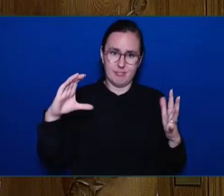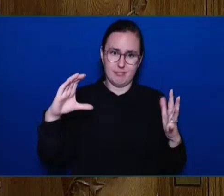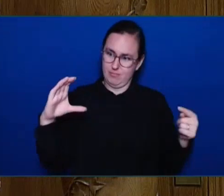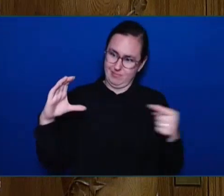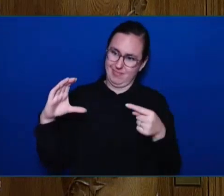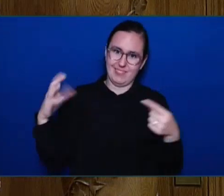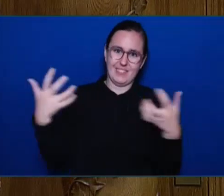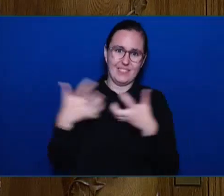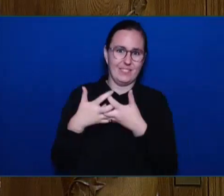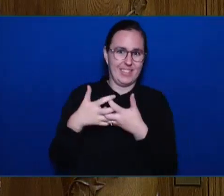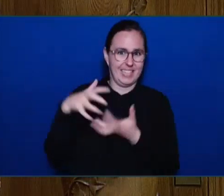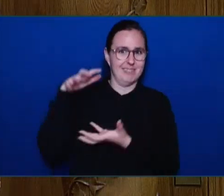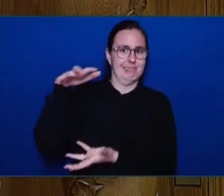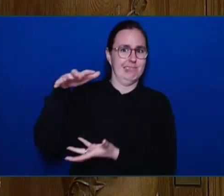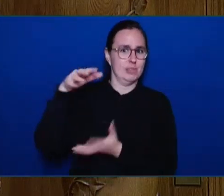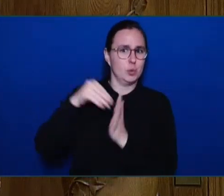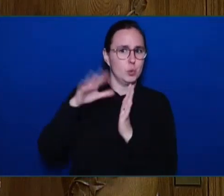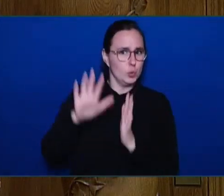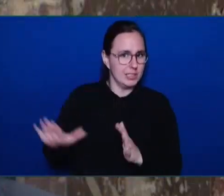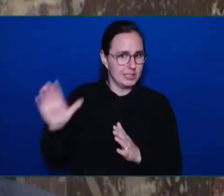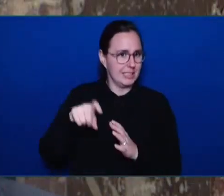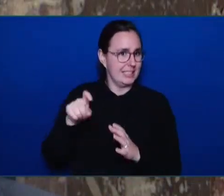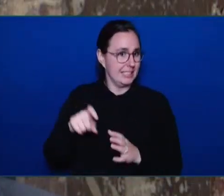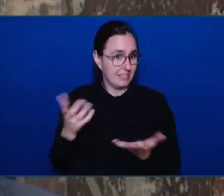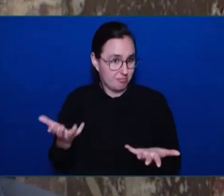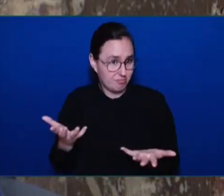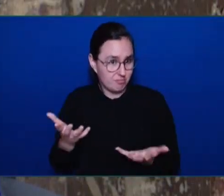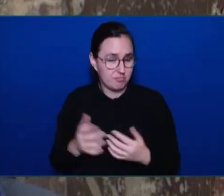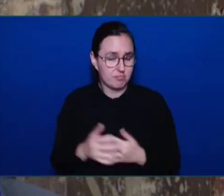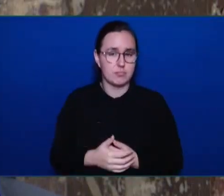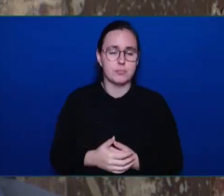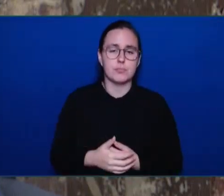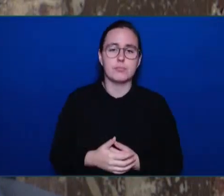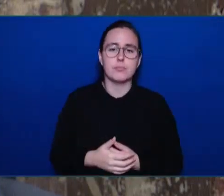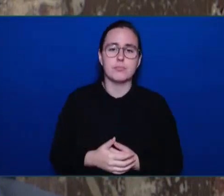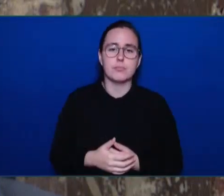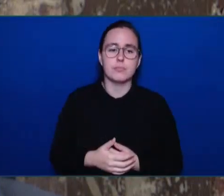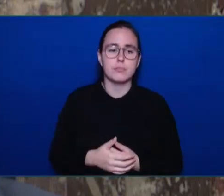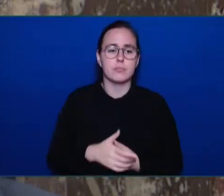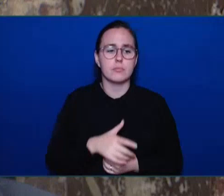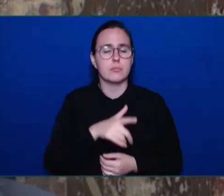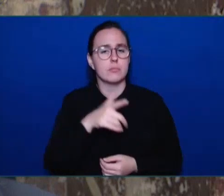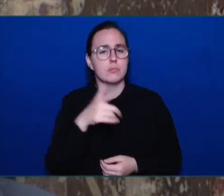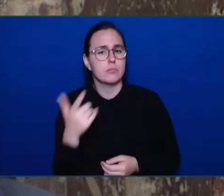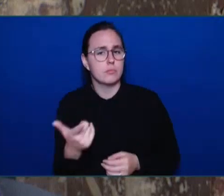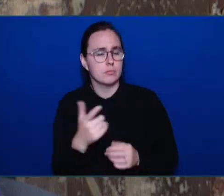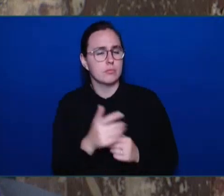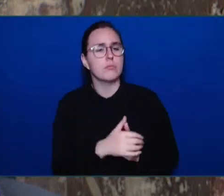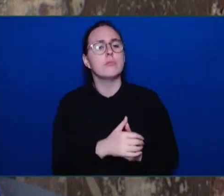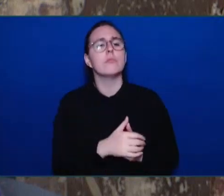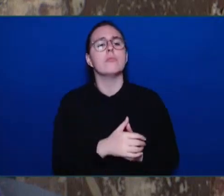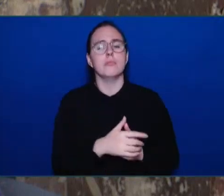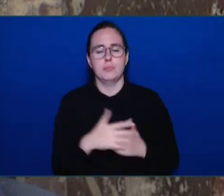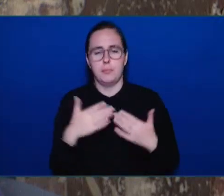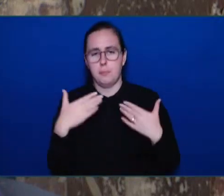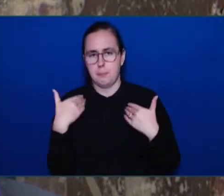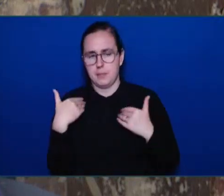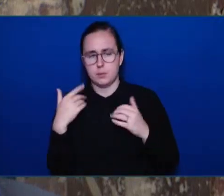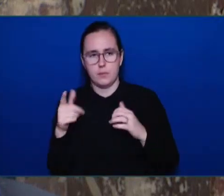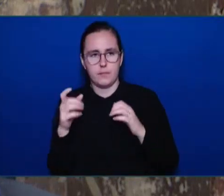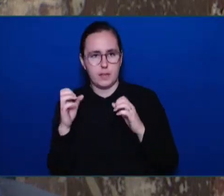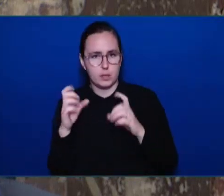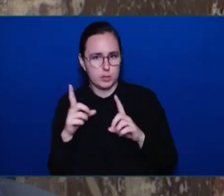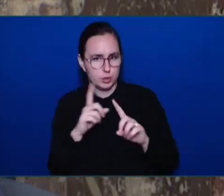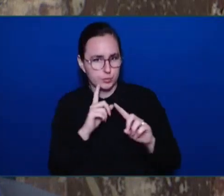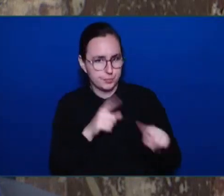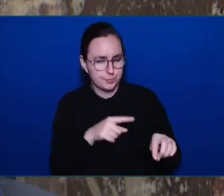of Education. Thank you, Mr. Speaker, and I really appreciate the question. Mr. Speaker, as I mentioned, that it is our